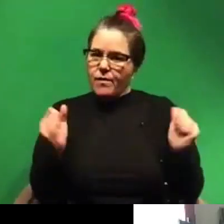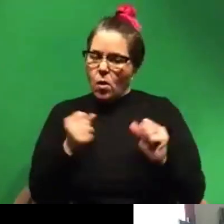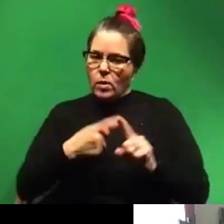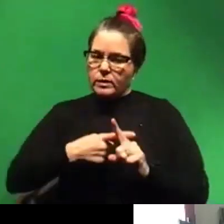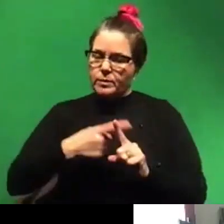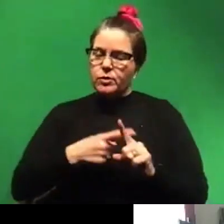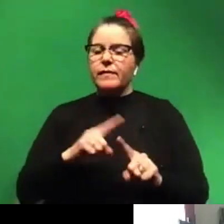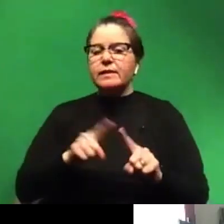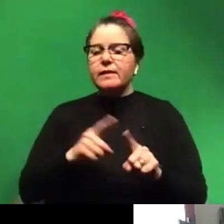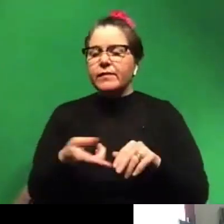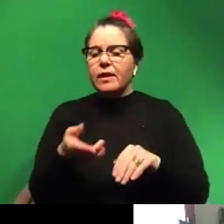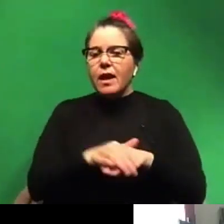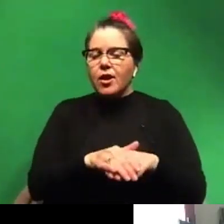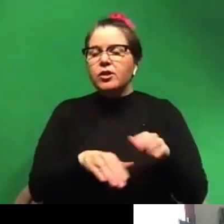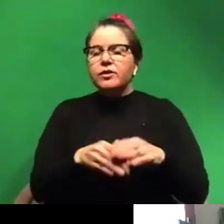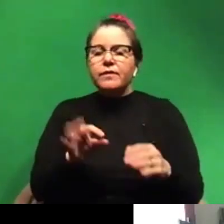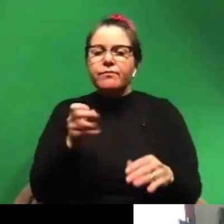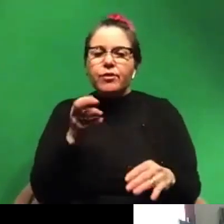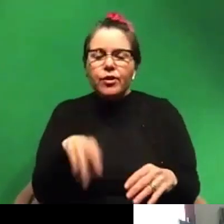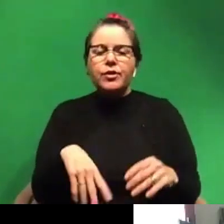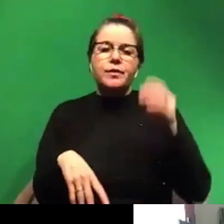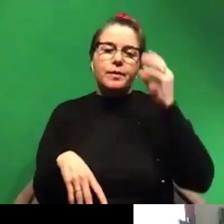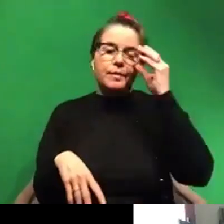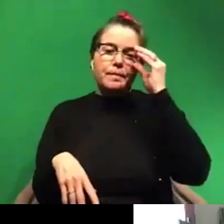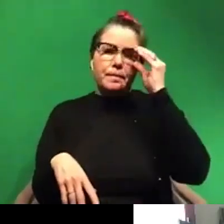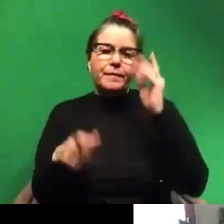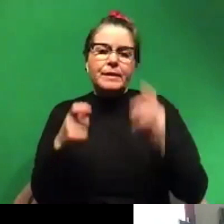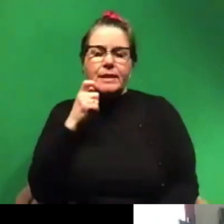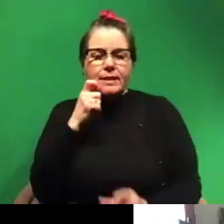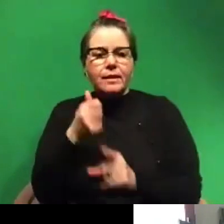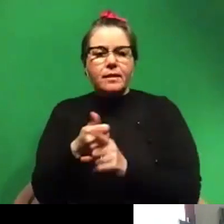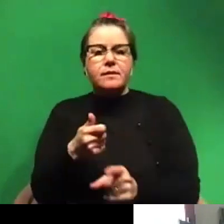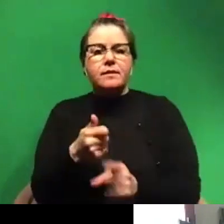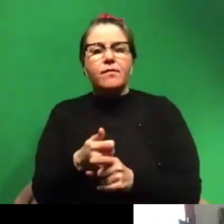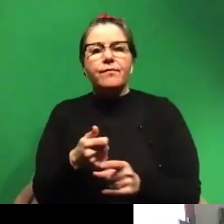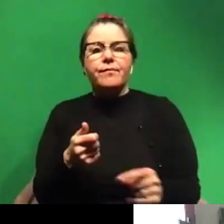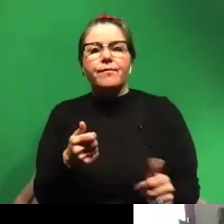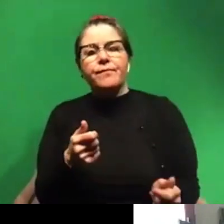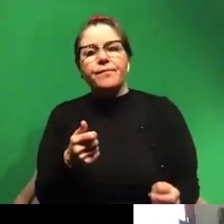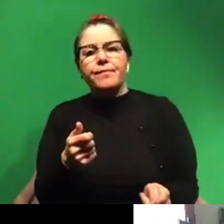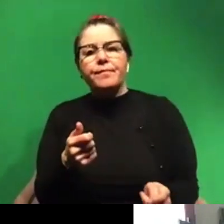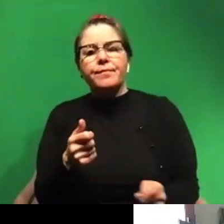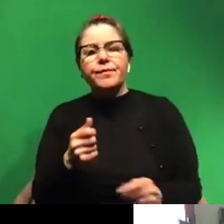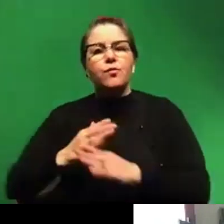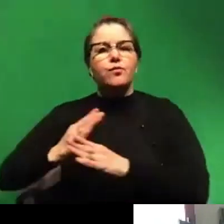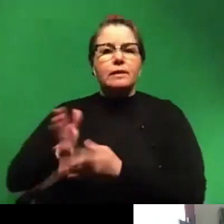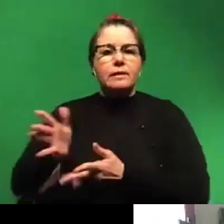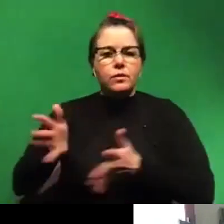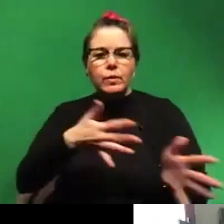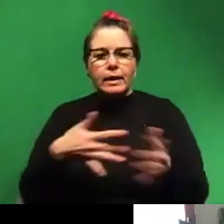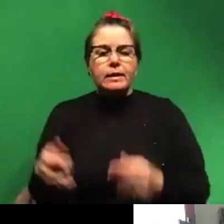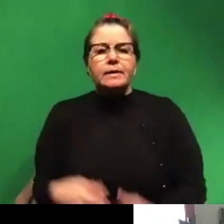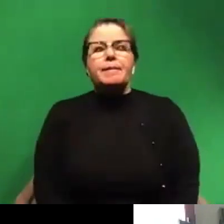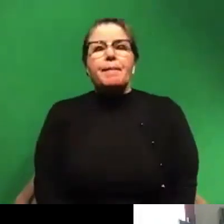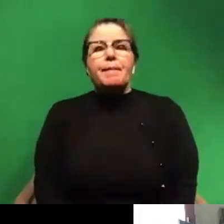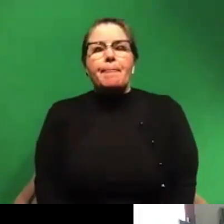layers of fur. They have skin that is not, that's resistant to wind. And the